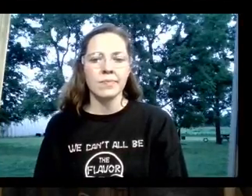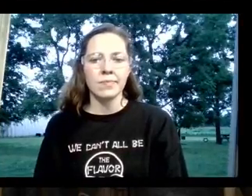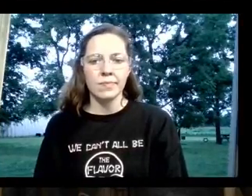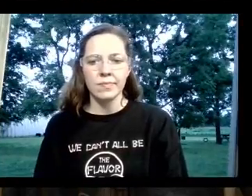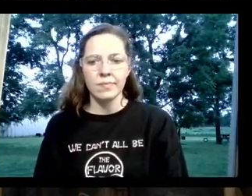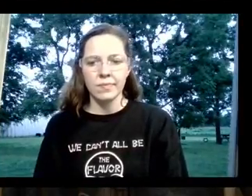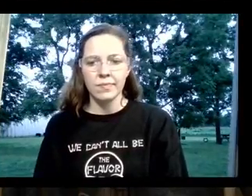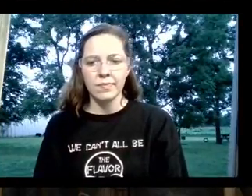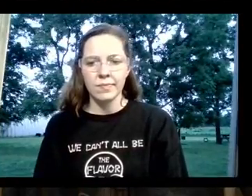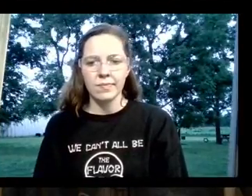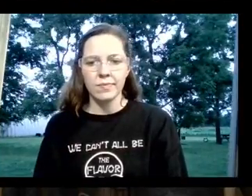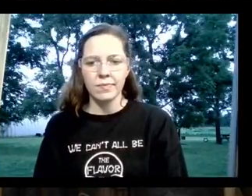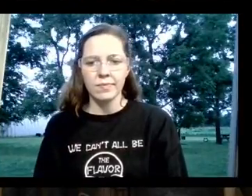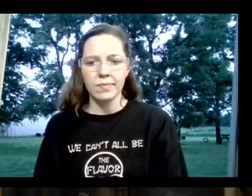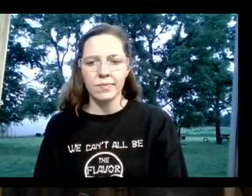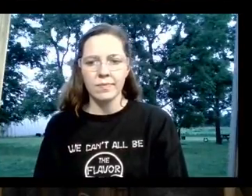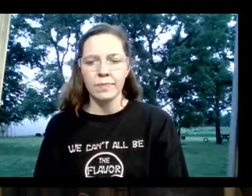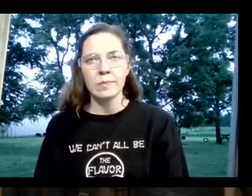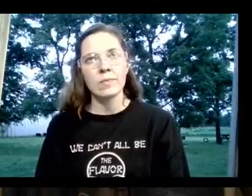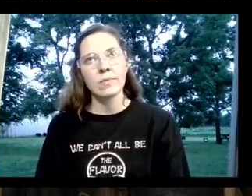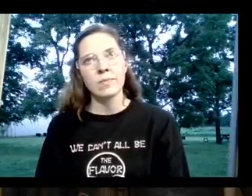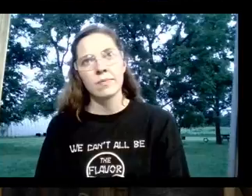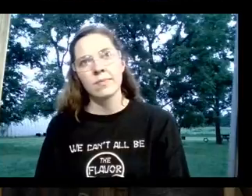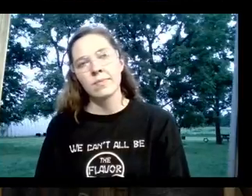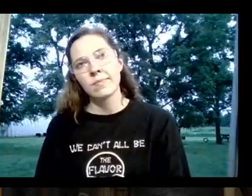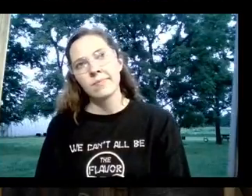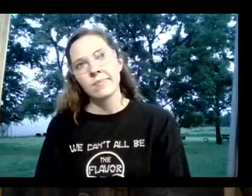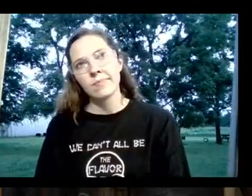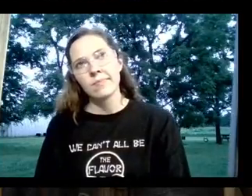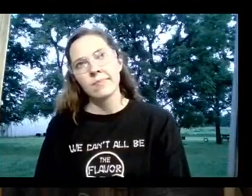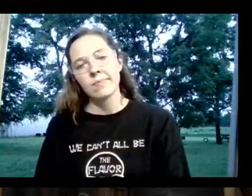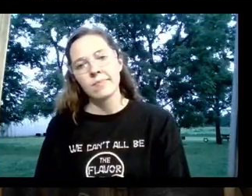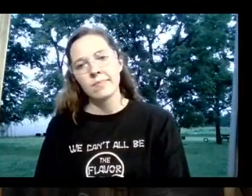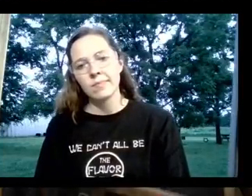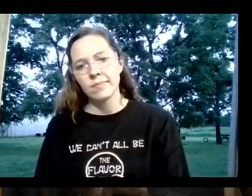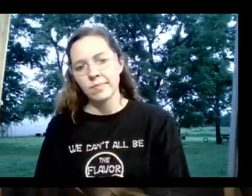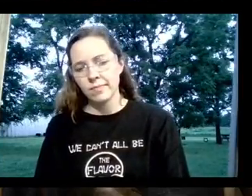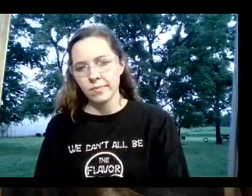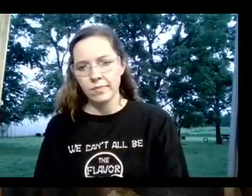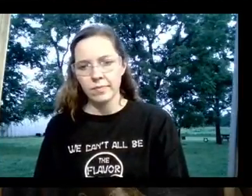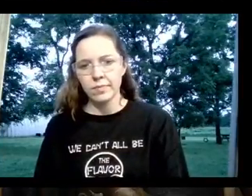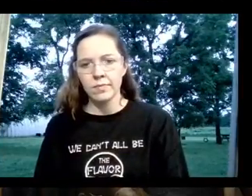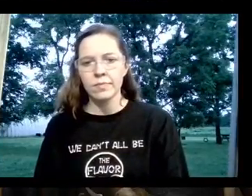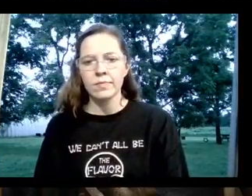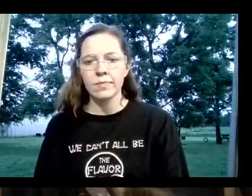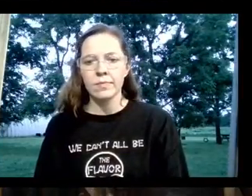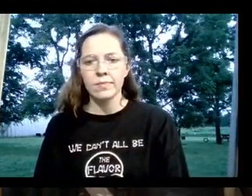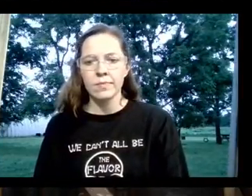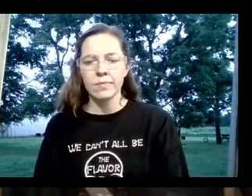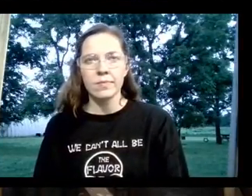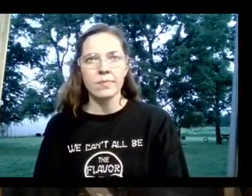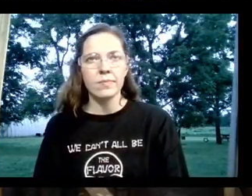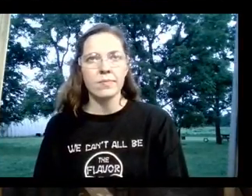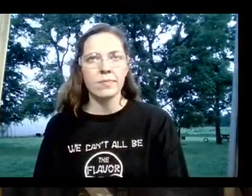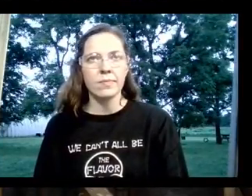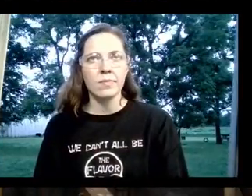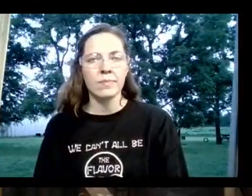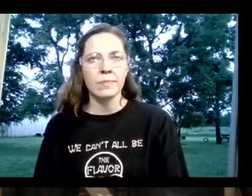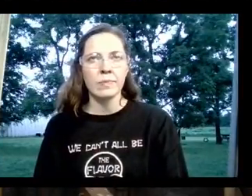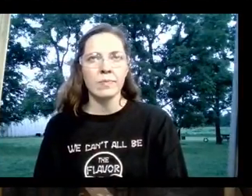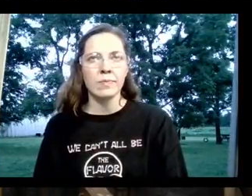of fuss. So that's kind of the differences. You know, wrought iron is a very interesting thing. And now,